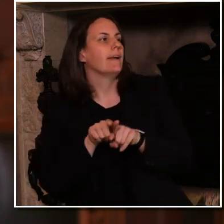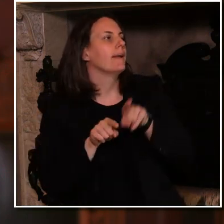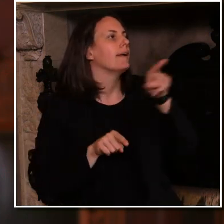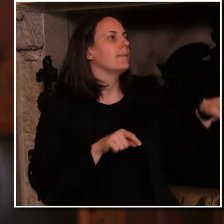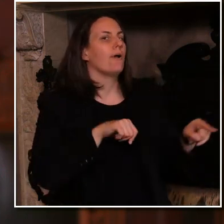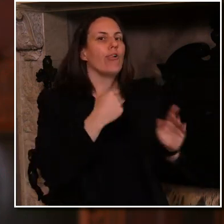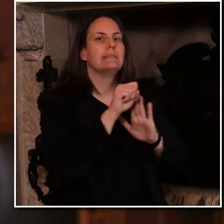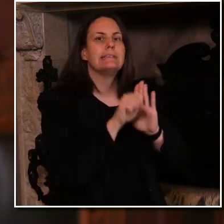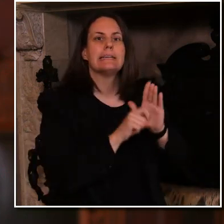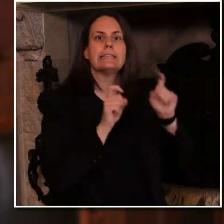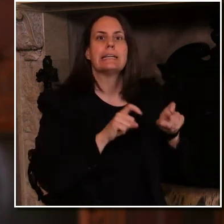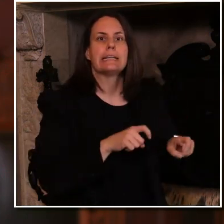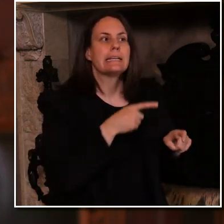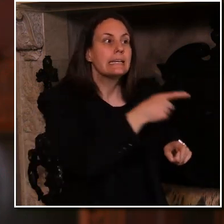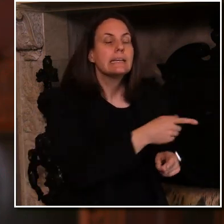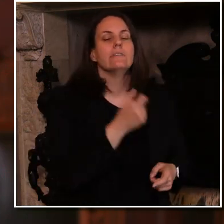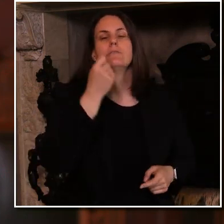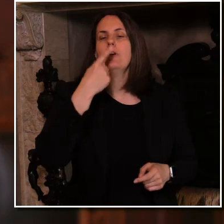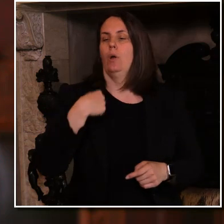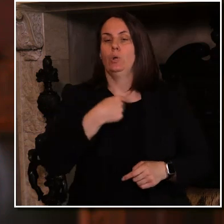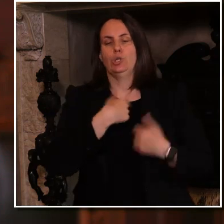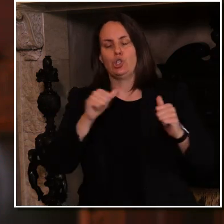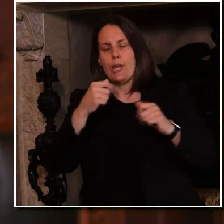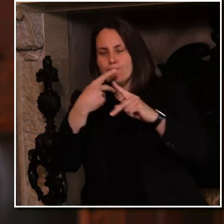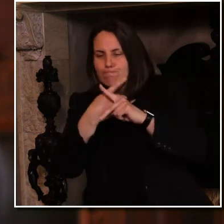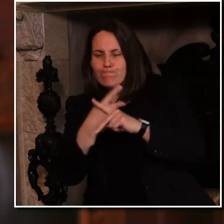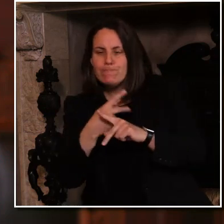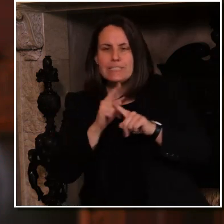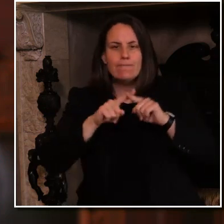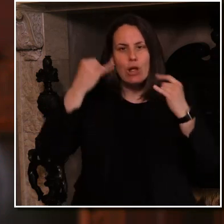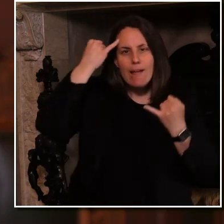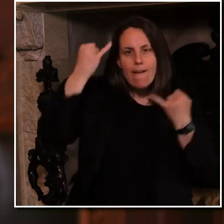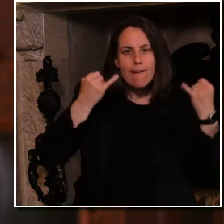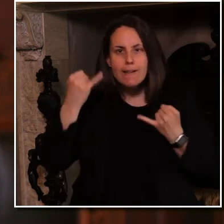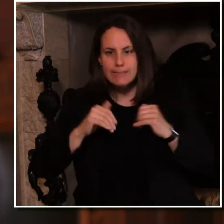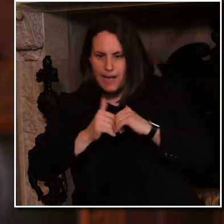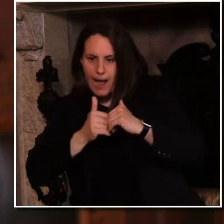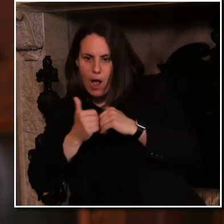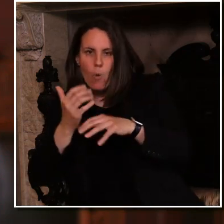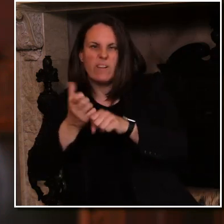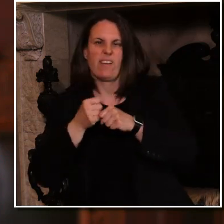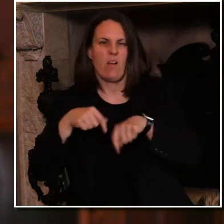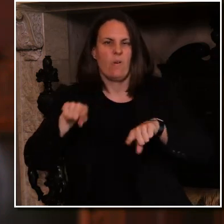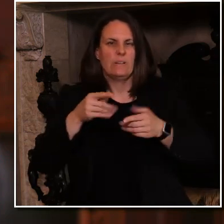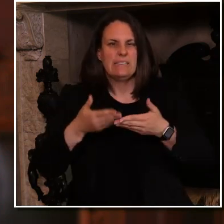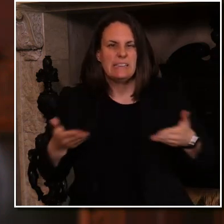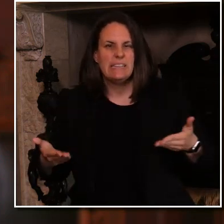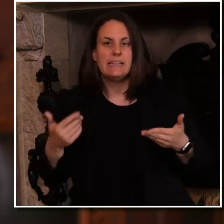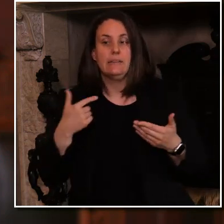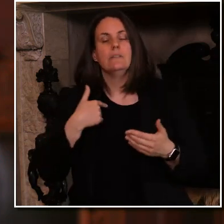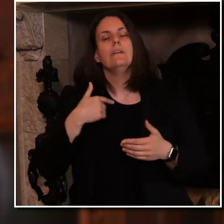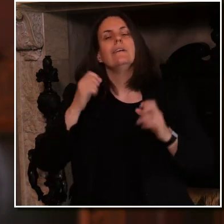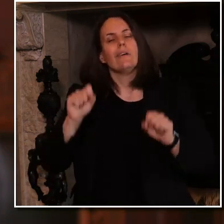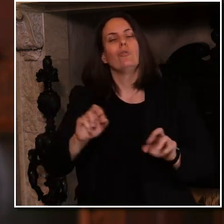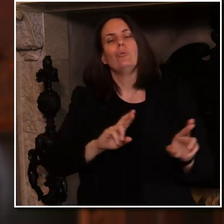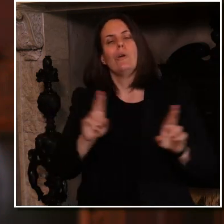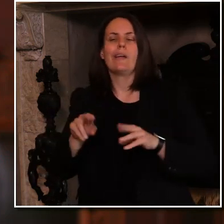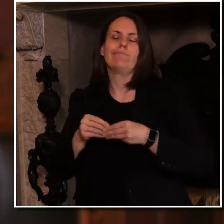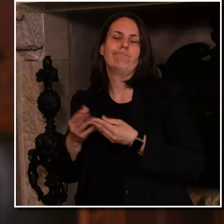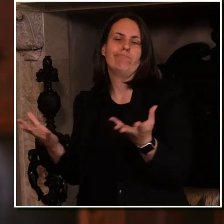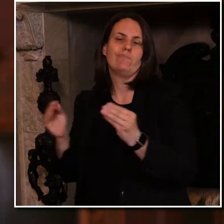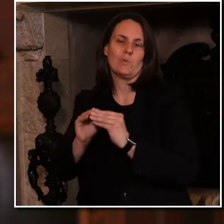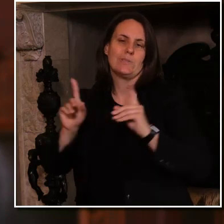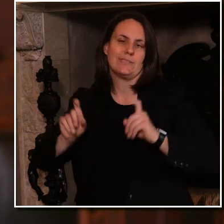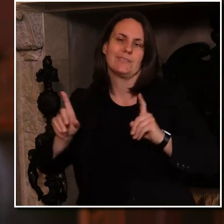secure supplies so that we are able to do the widespread testing that is necessary. But some of these supply chain issues,